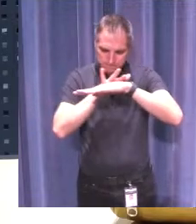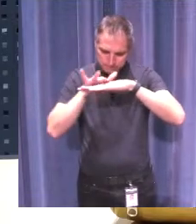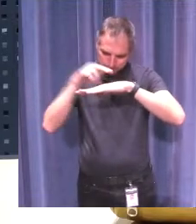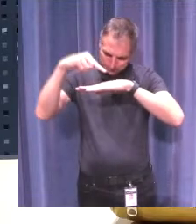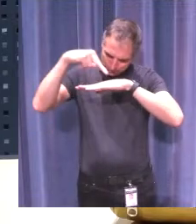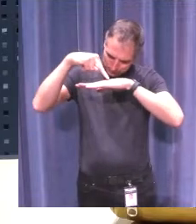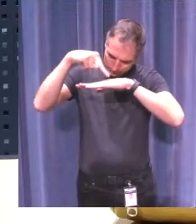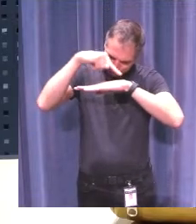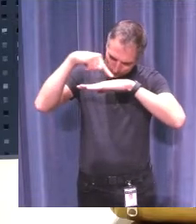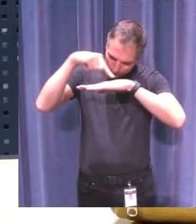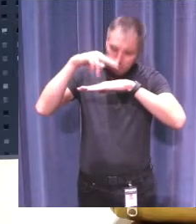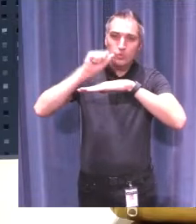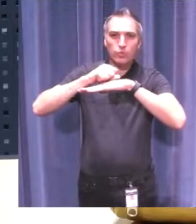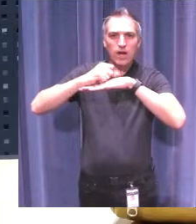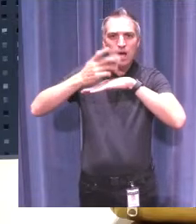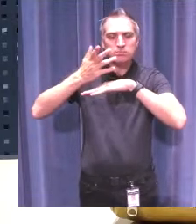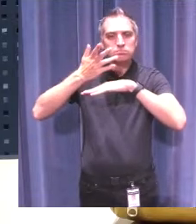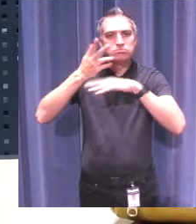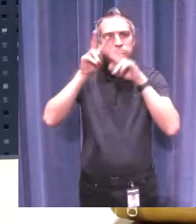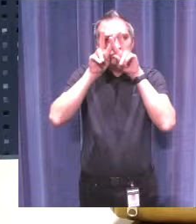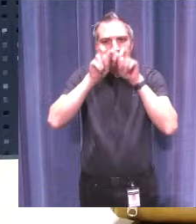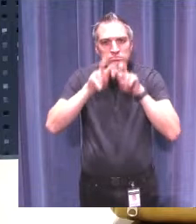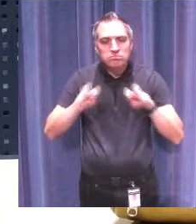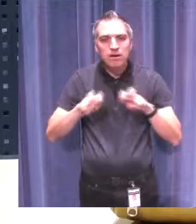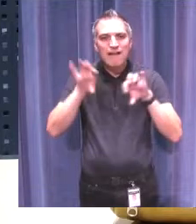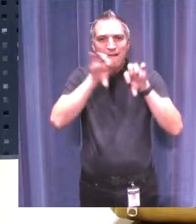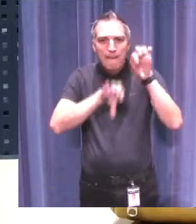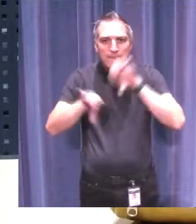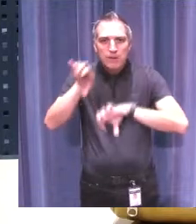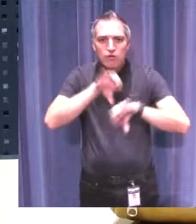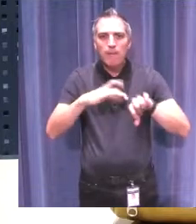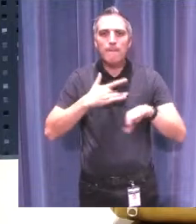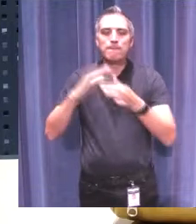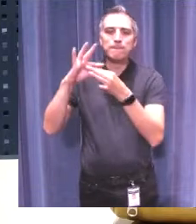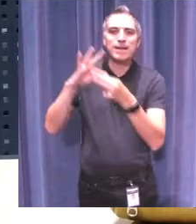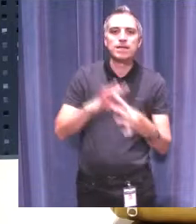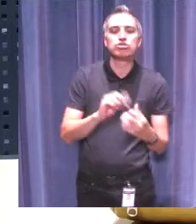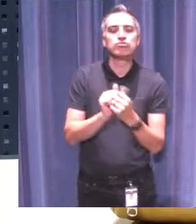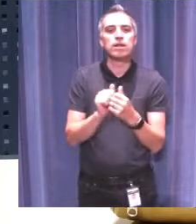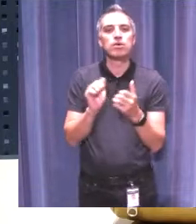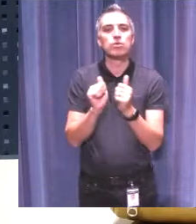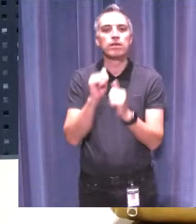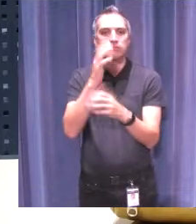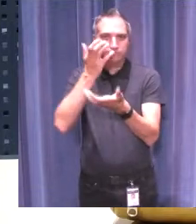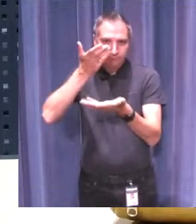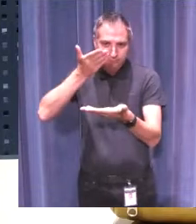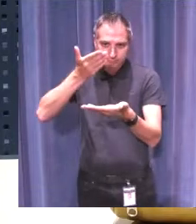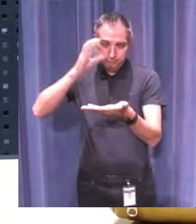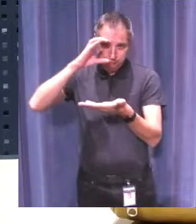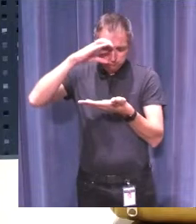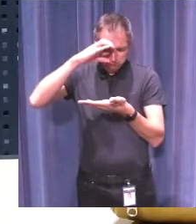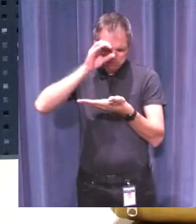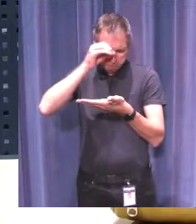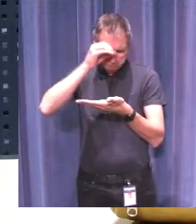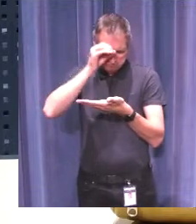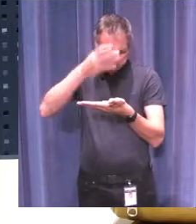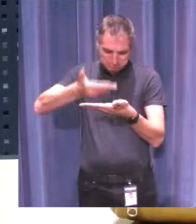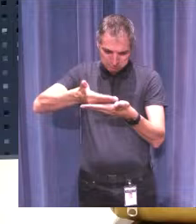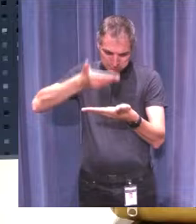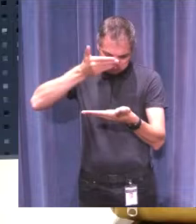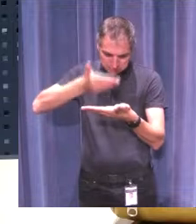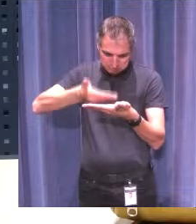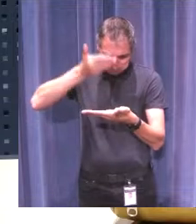there chemically. Usually it's attached to a scanning electron microscope where you can kind of see, but